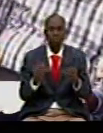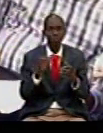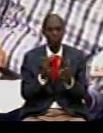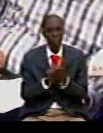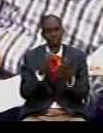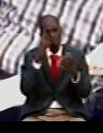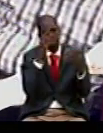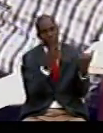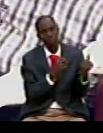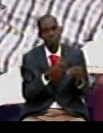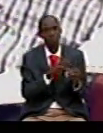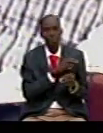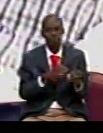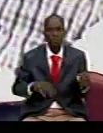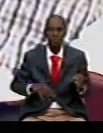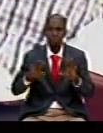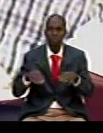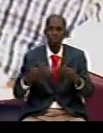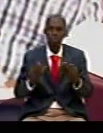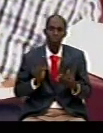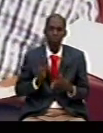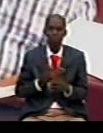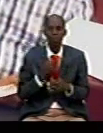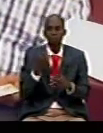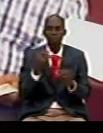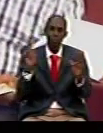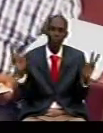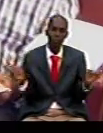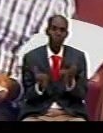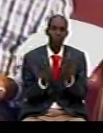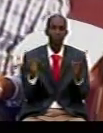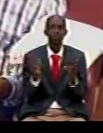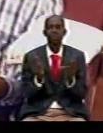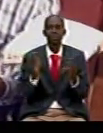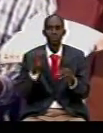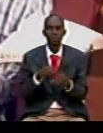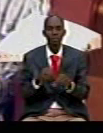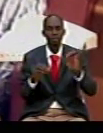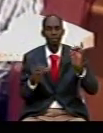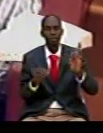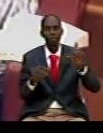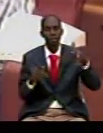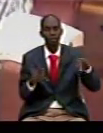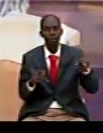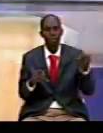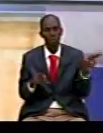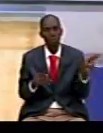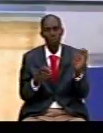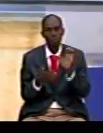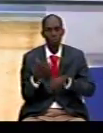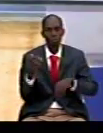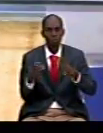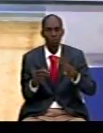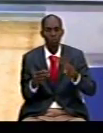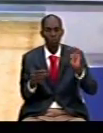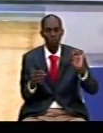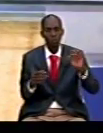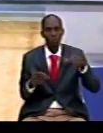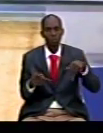in Christ gives us the victory. In Ephesians chapter 2,